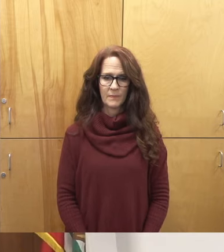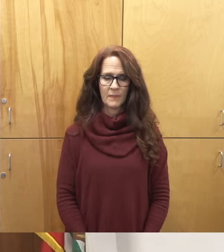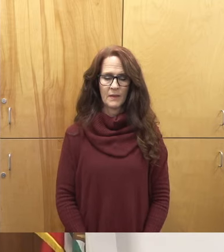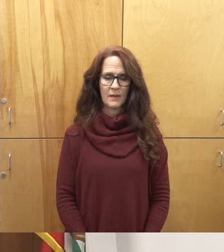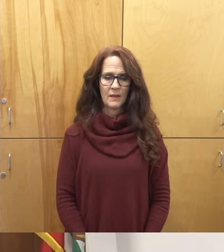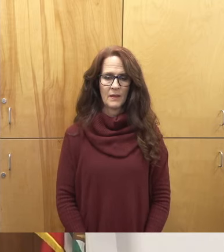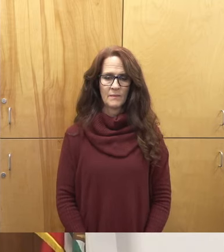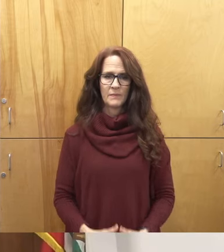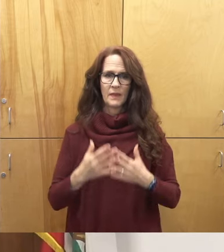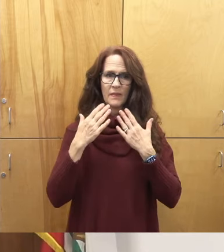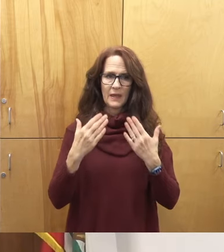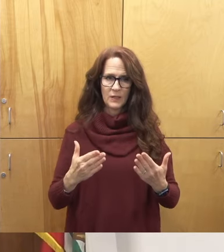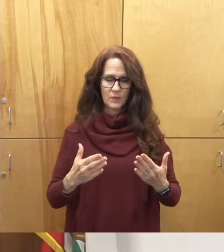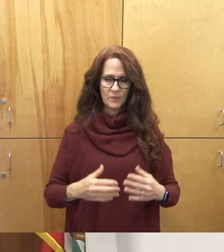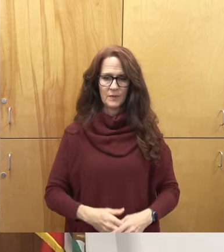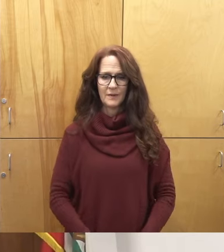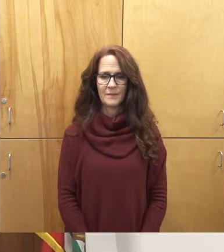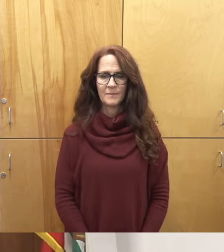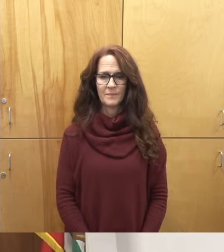Thank you.